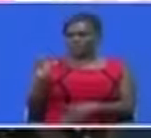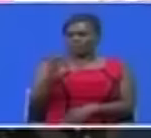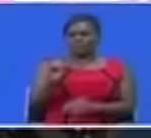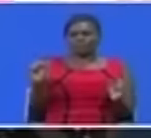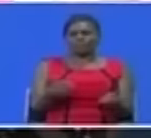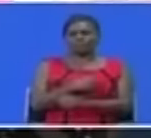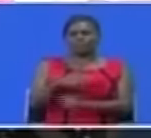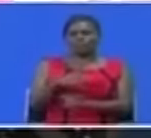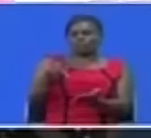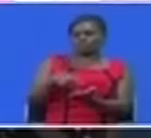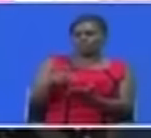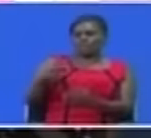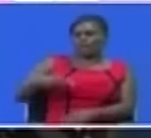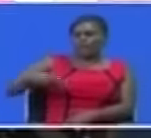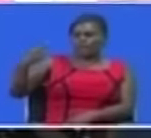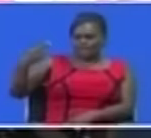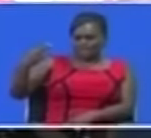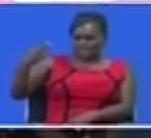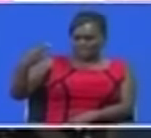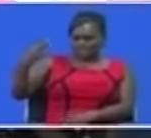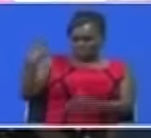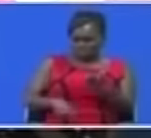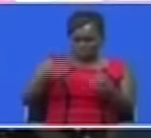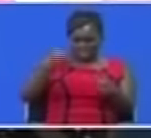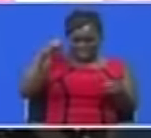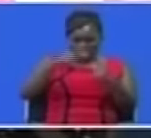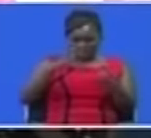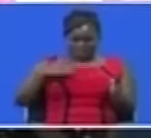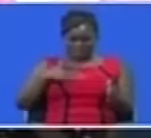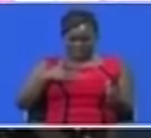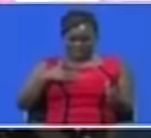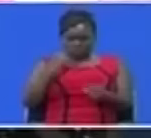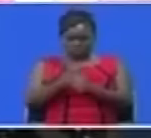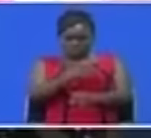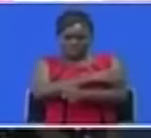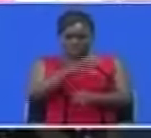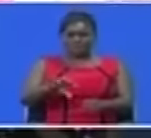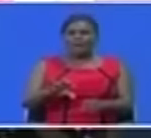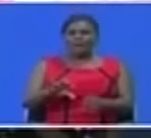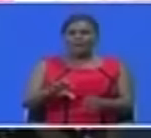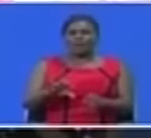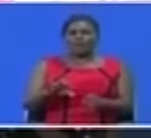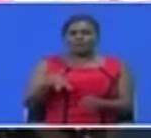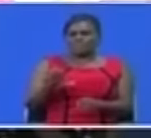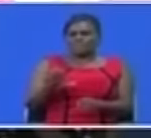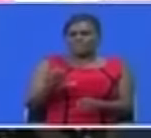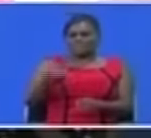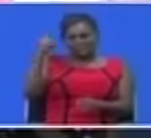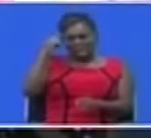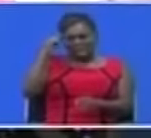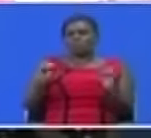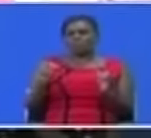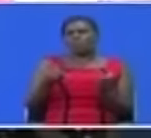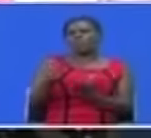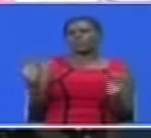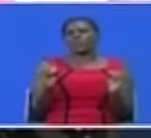people in the slums cannot afford the higher figure, and my main purpose of doing that is just to empower them. So sometimes I don't even mind,